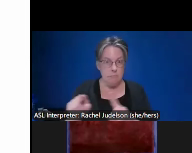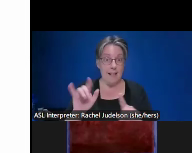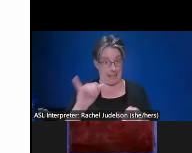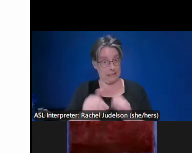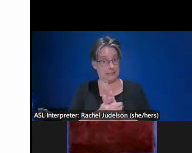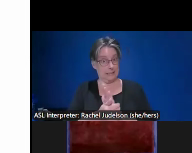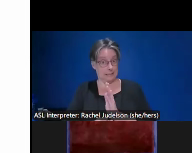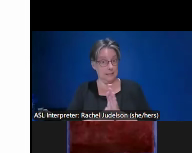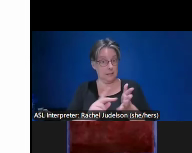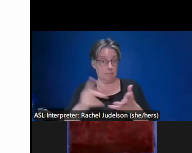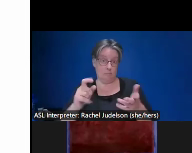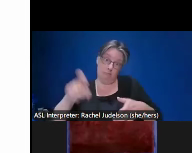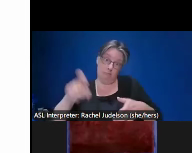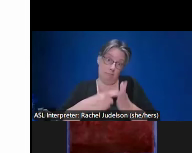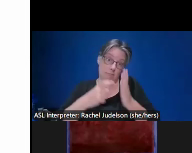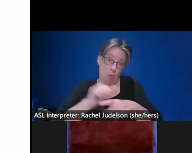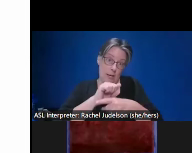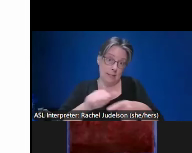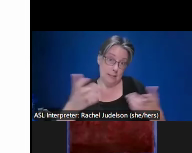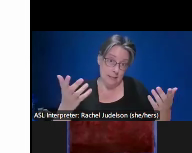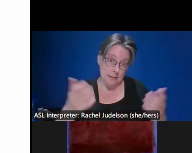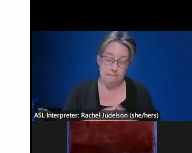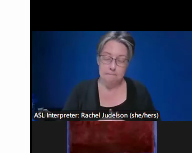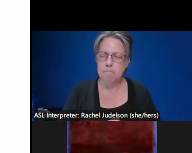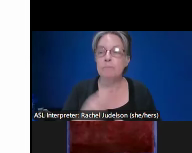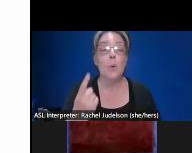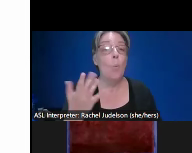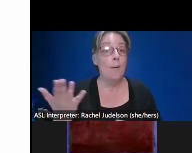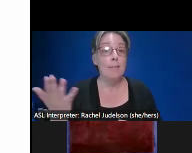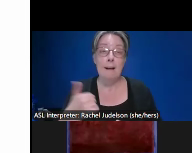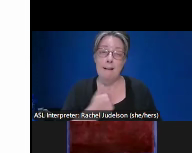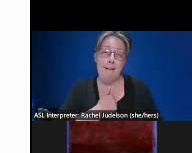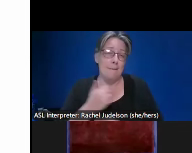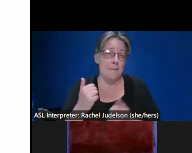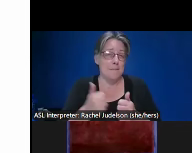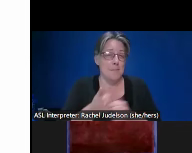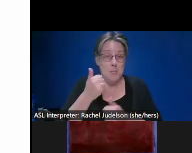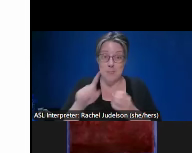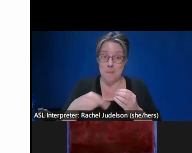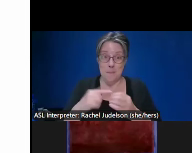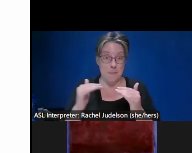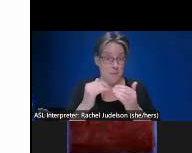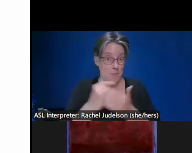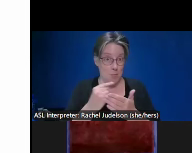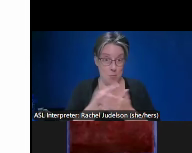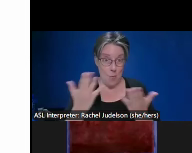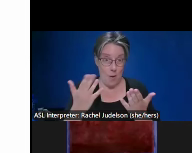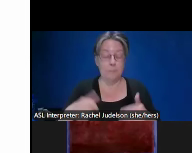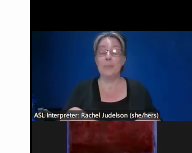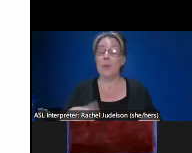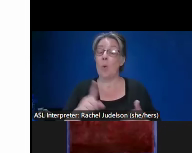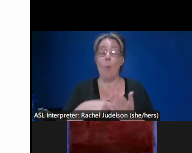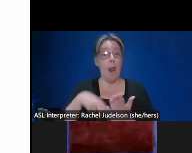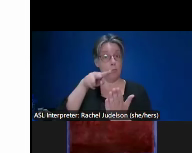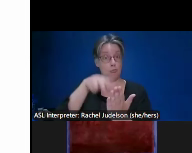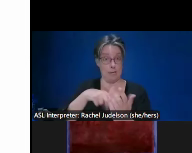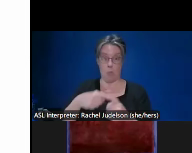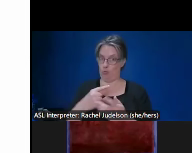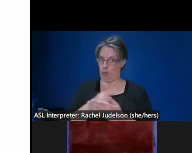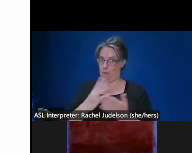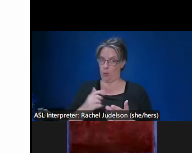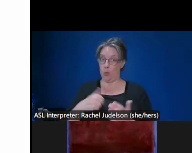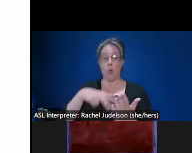requires practice. One of the things I love the most about peer review is that what I'm reading as a reviewer